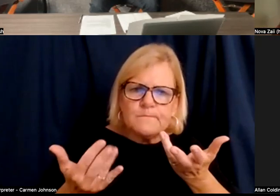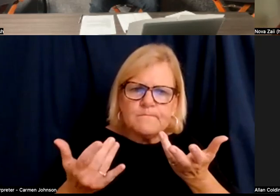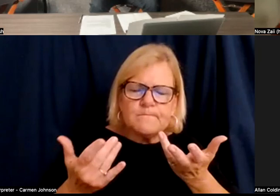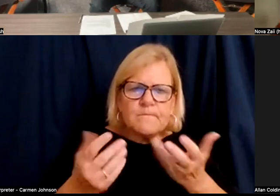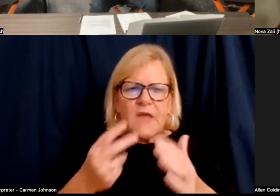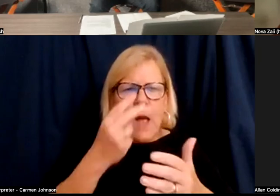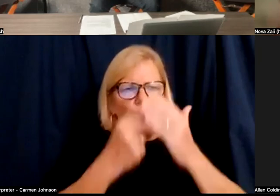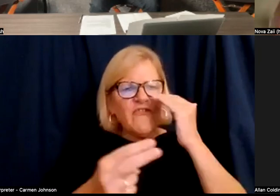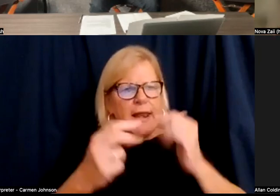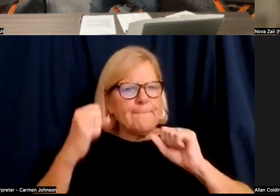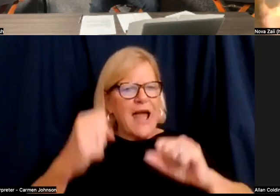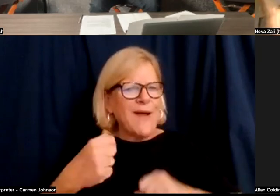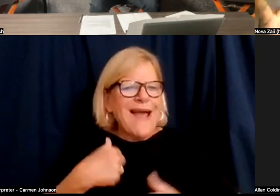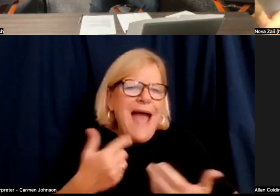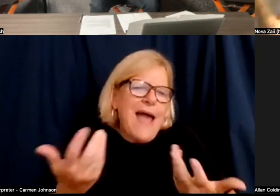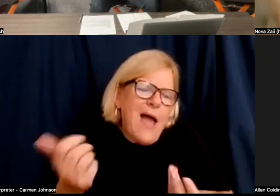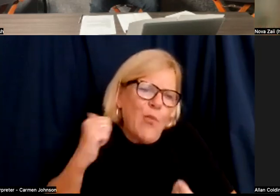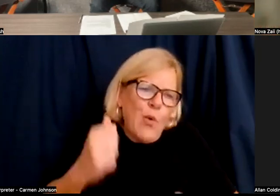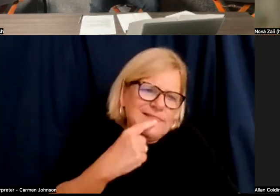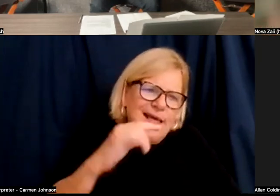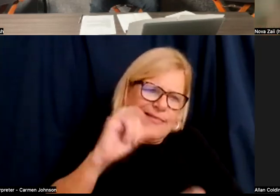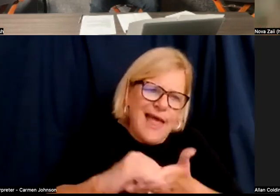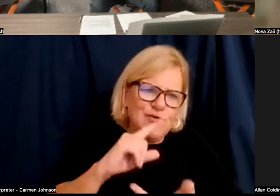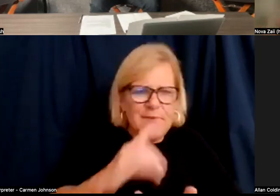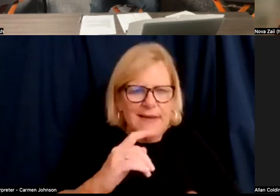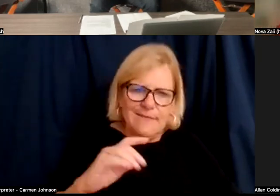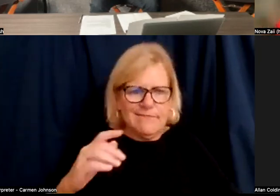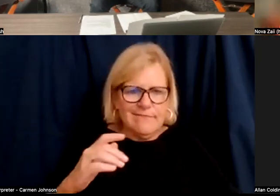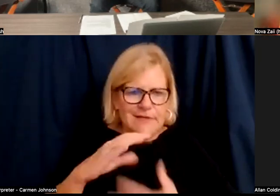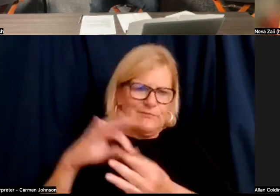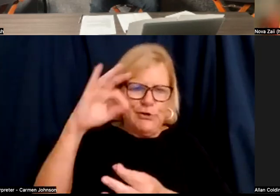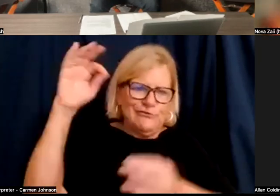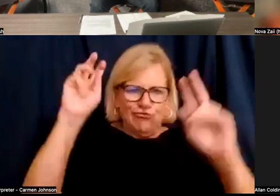prophetic power over it. I'm not even saying that to be esoteric, but